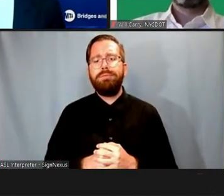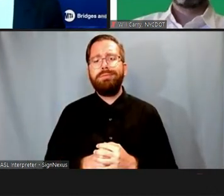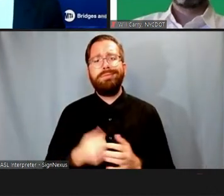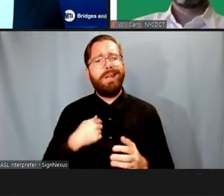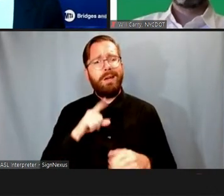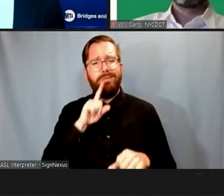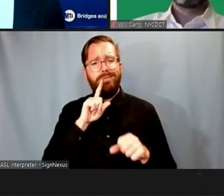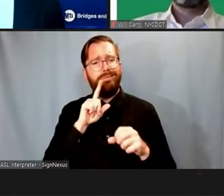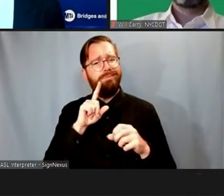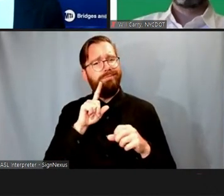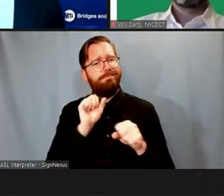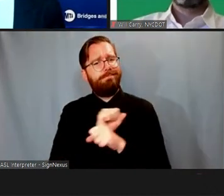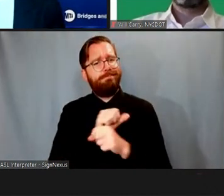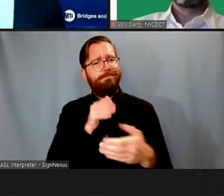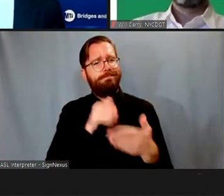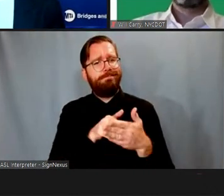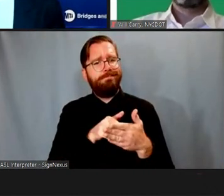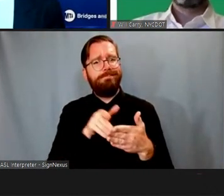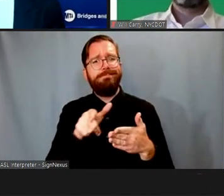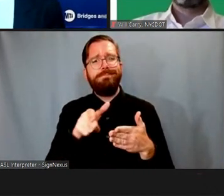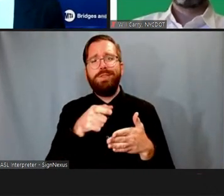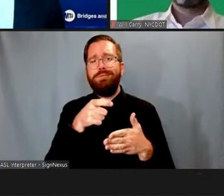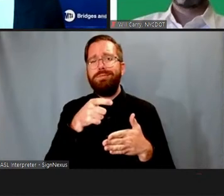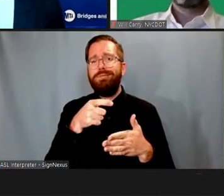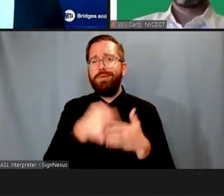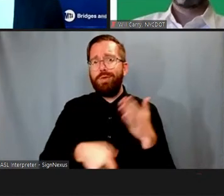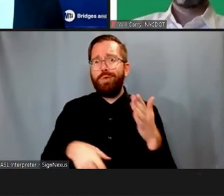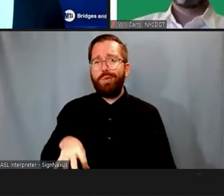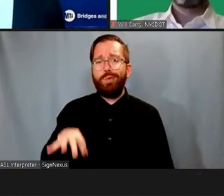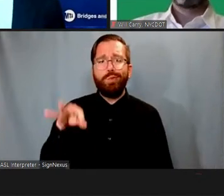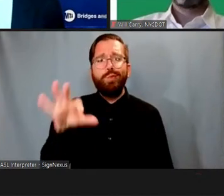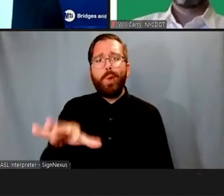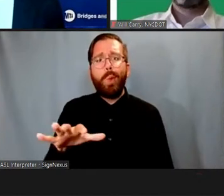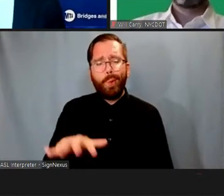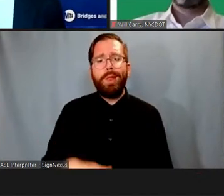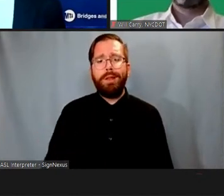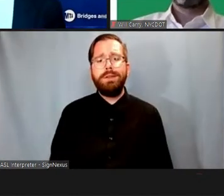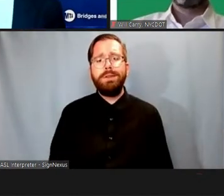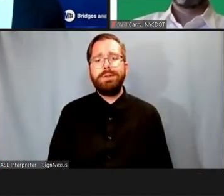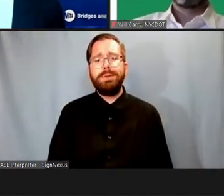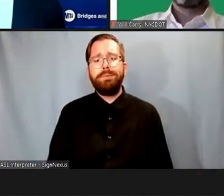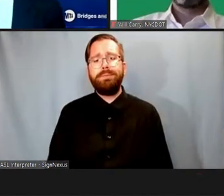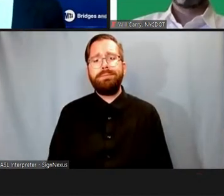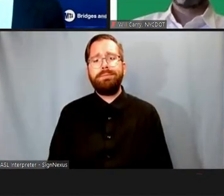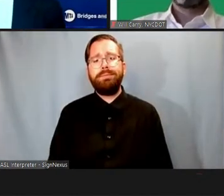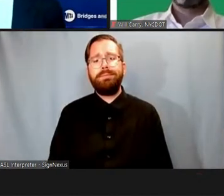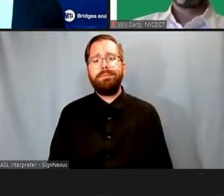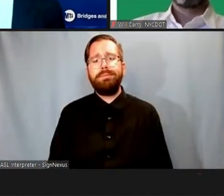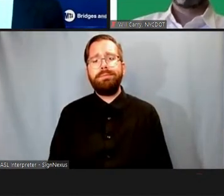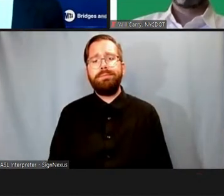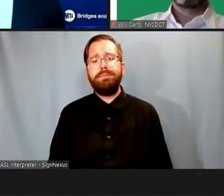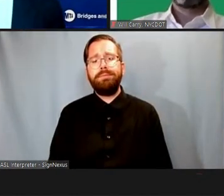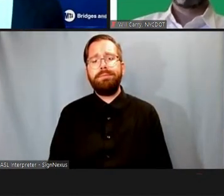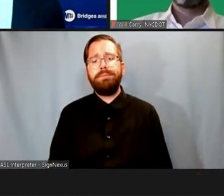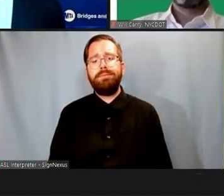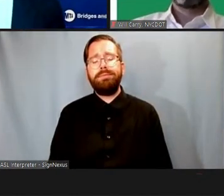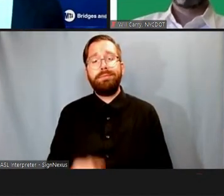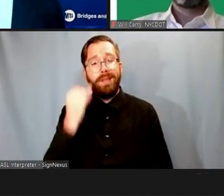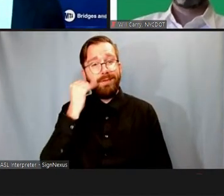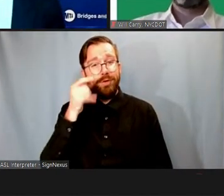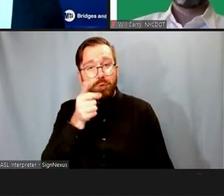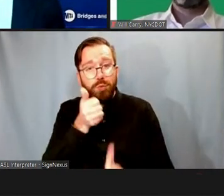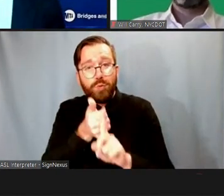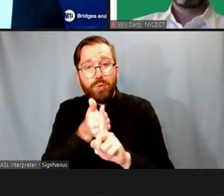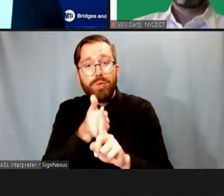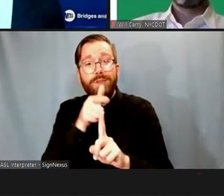these taxes to fhb industry um if you are grateful you you have to remember that